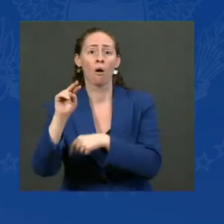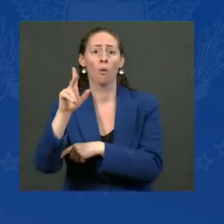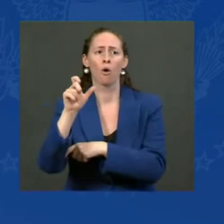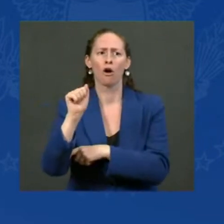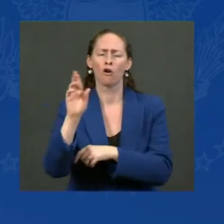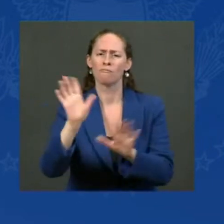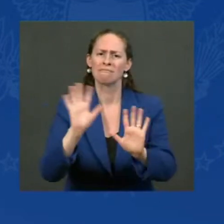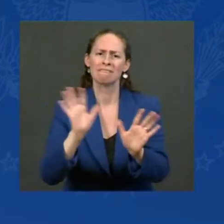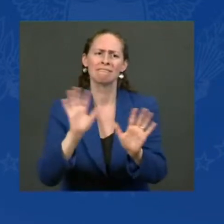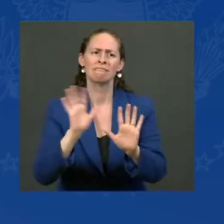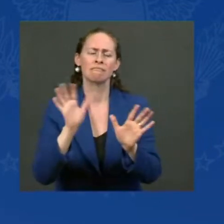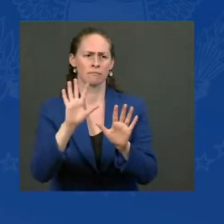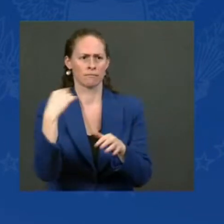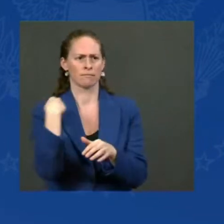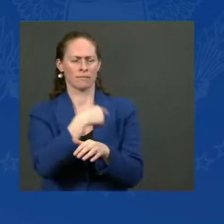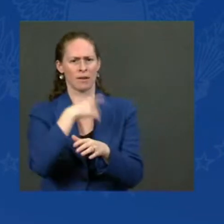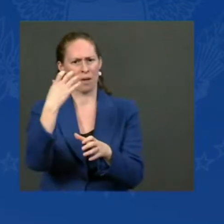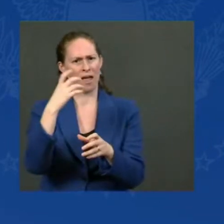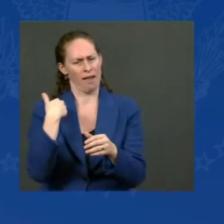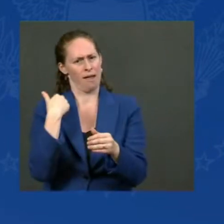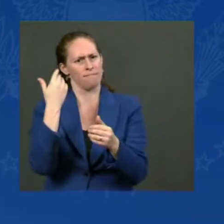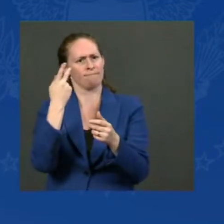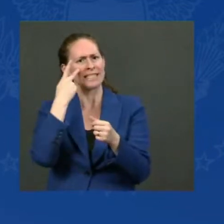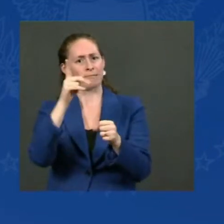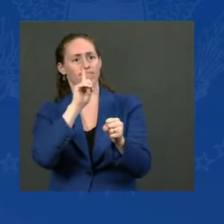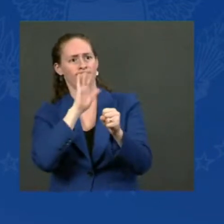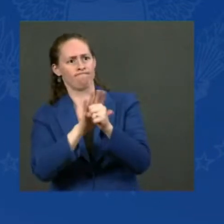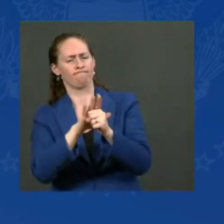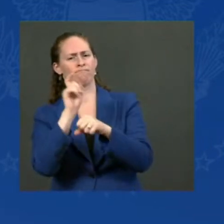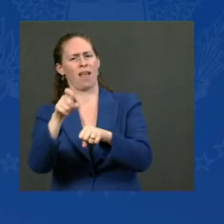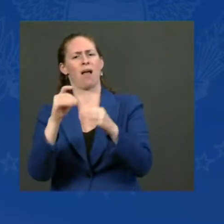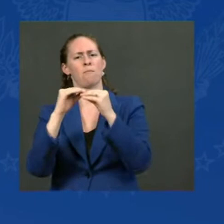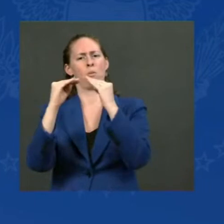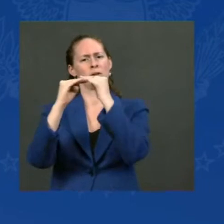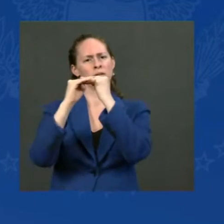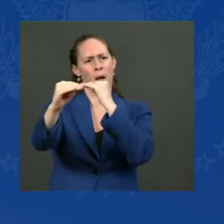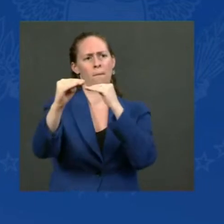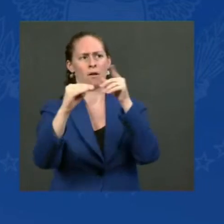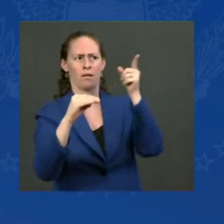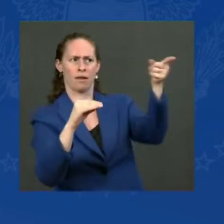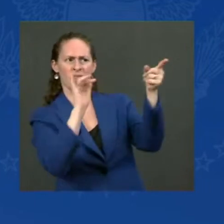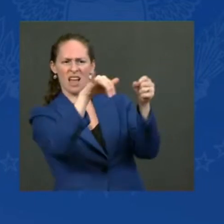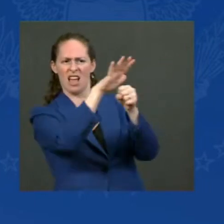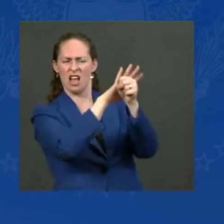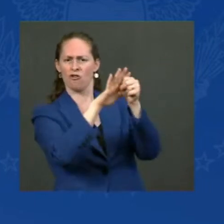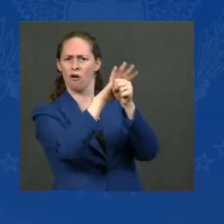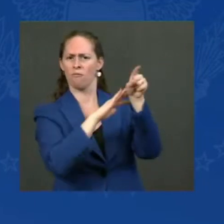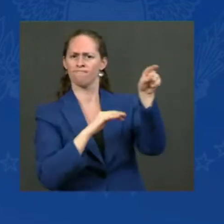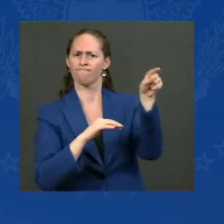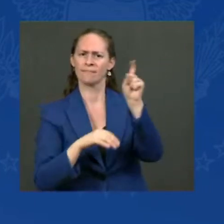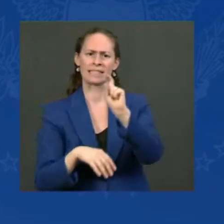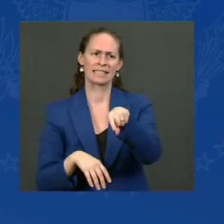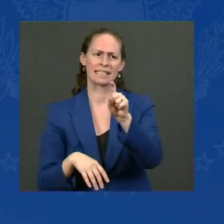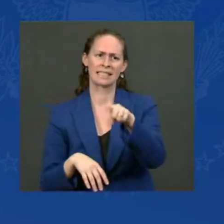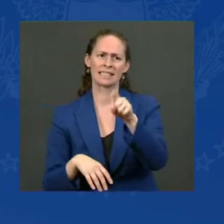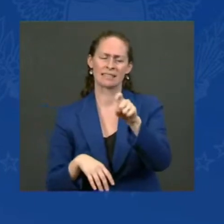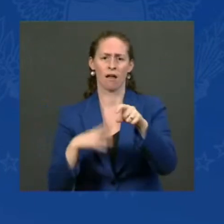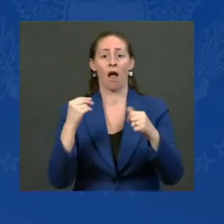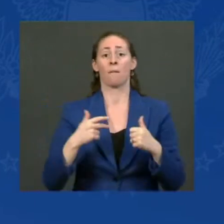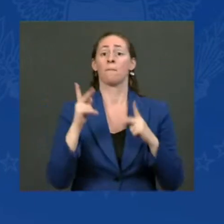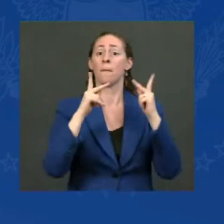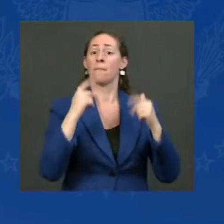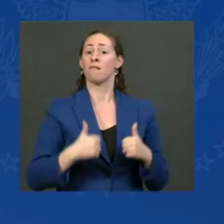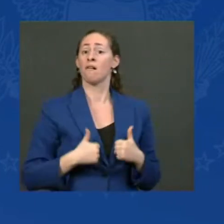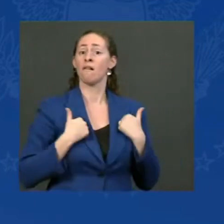tangible commitments that would increase stability on the peninsula and in the region, as well as improve the lives of the people in the